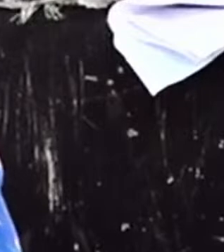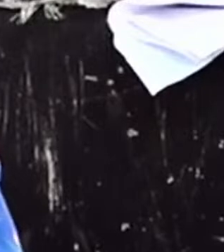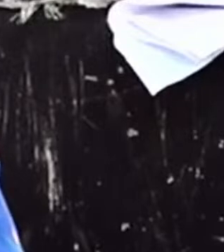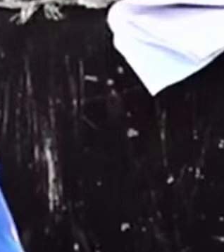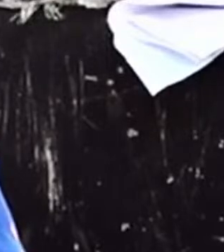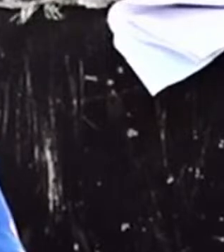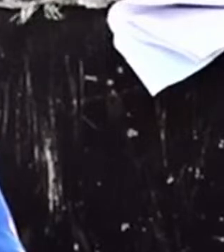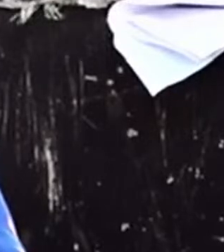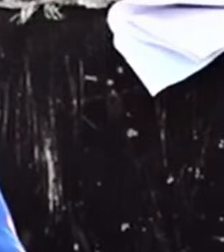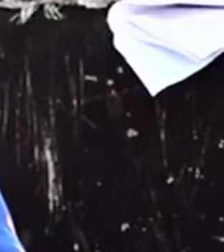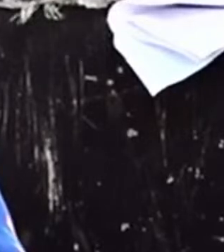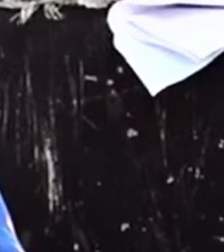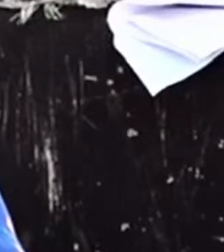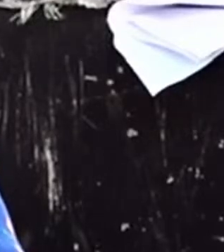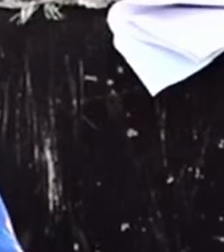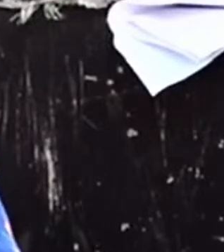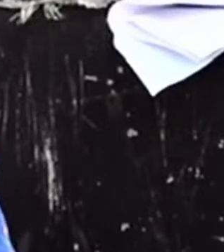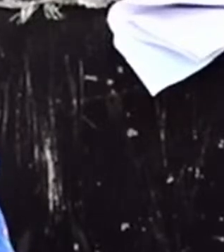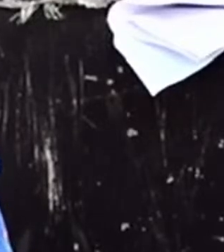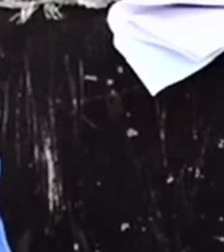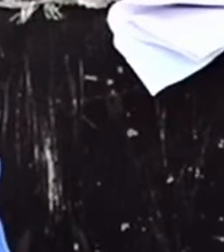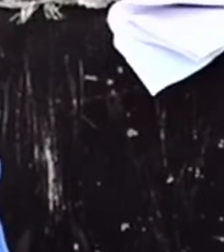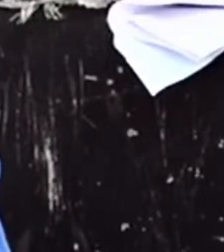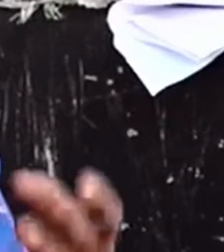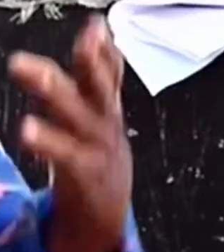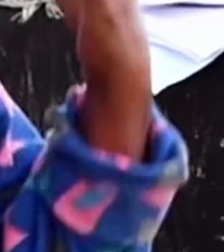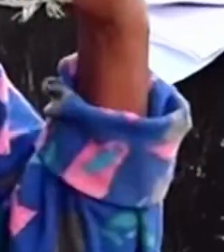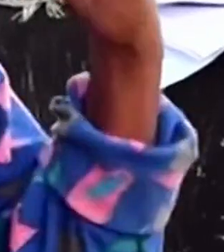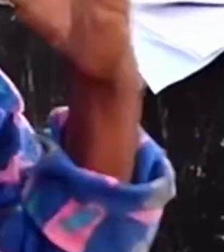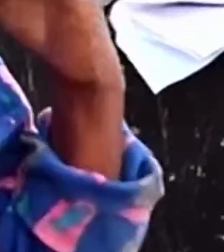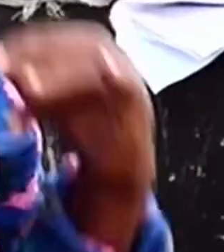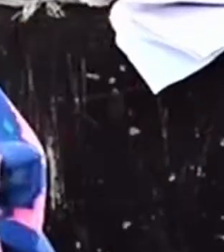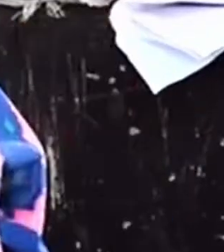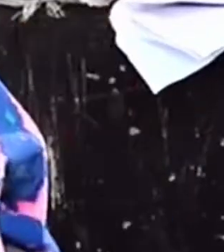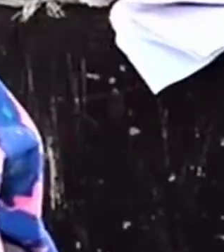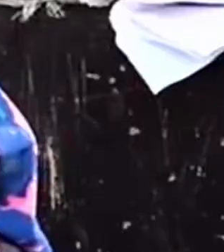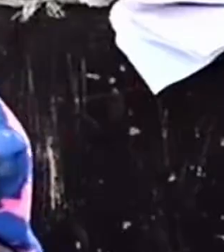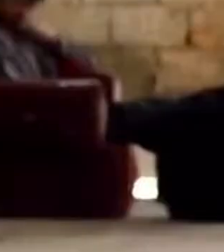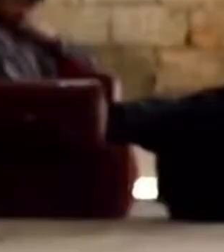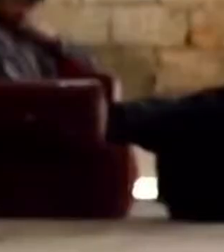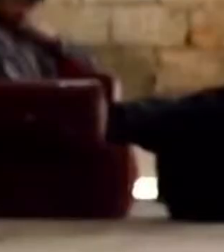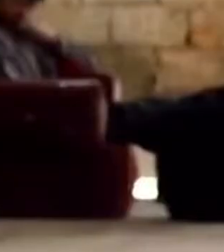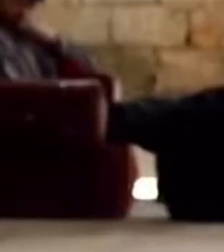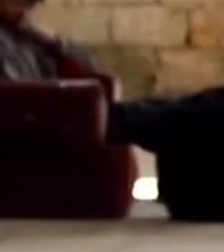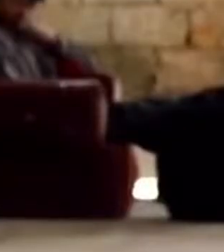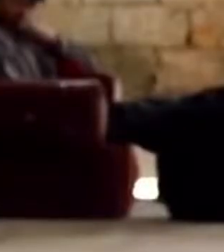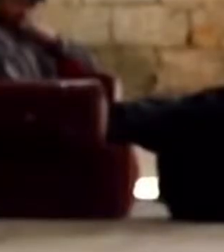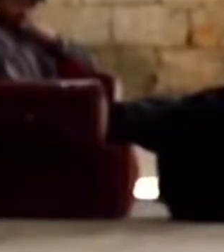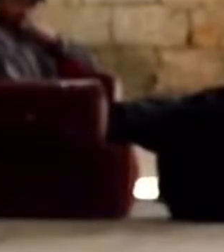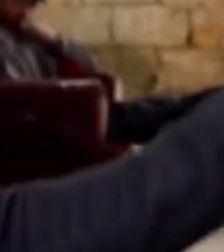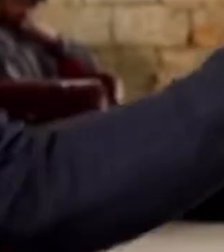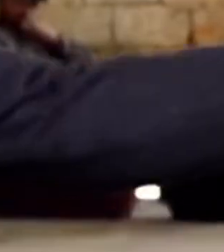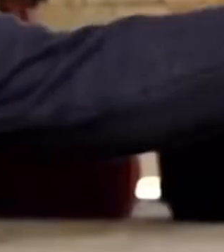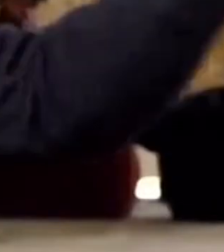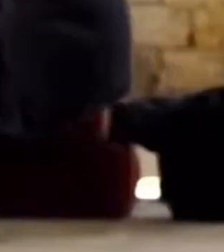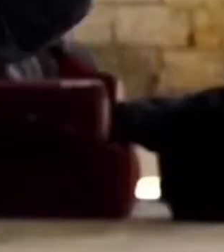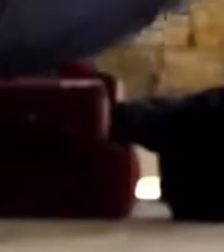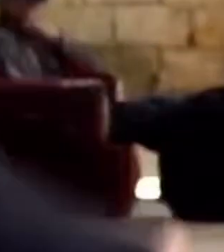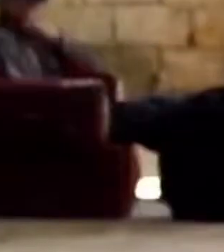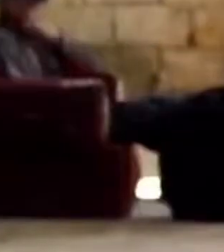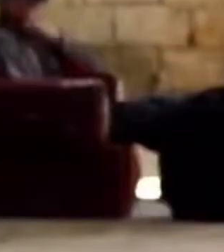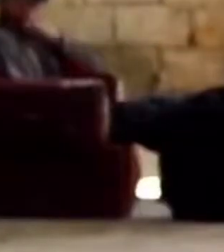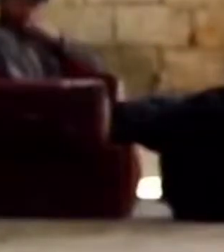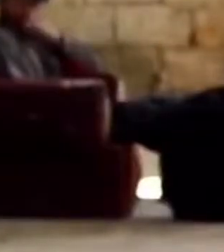mvula. Pakati wabarwisha ndi pamene yanabwera batupangira. First of all, the shelter blown